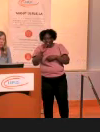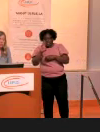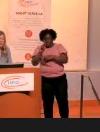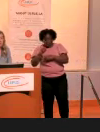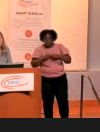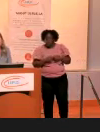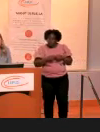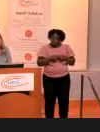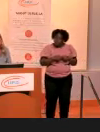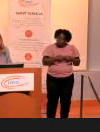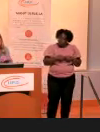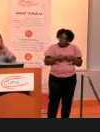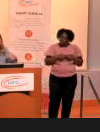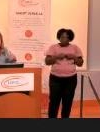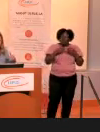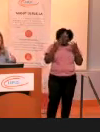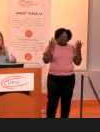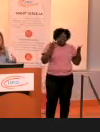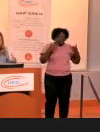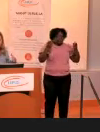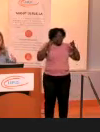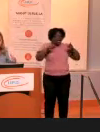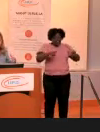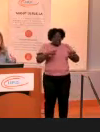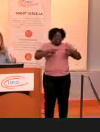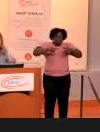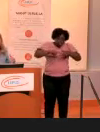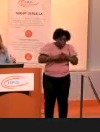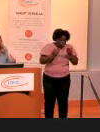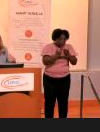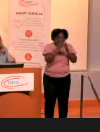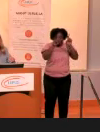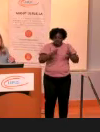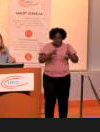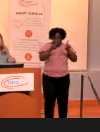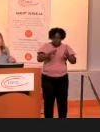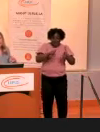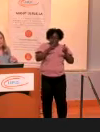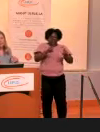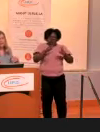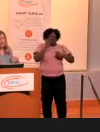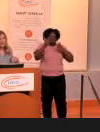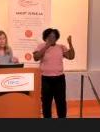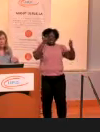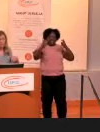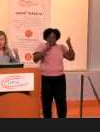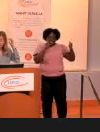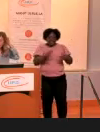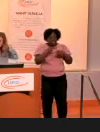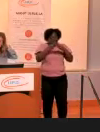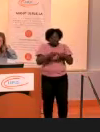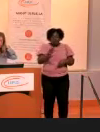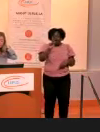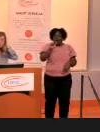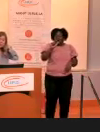to one of the largest trials at the time that had ever been done in lupus kidney disease, called the ALMS trial. And